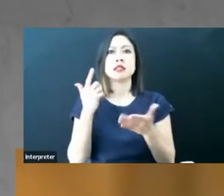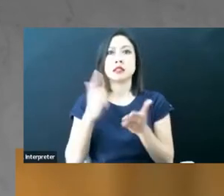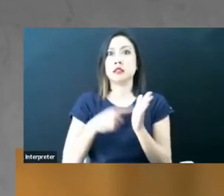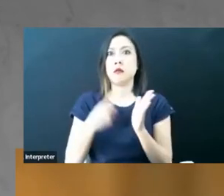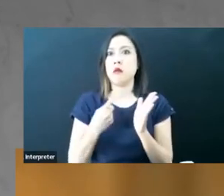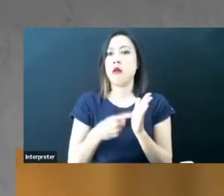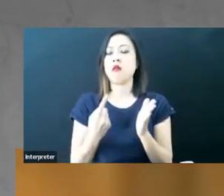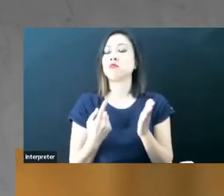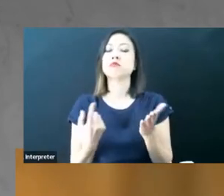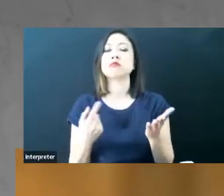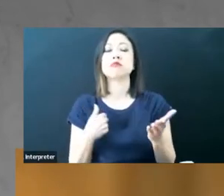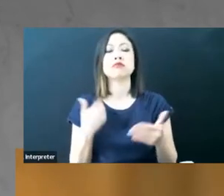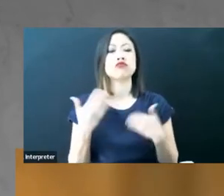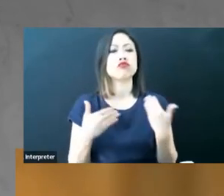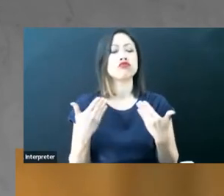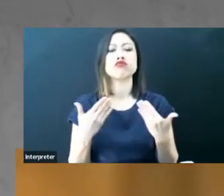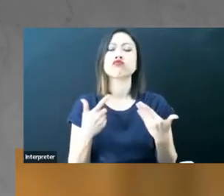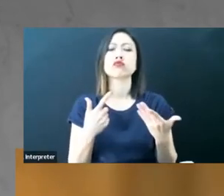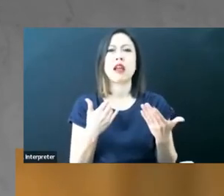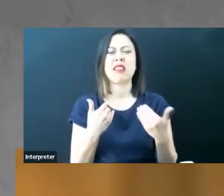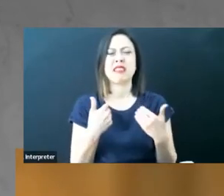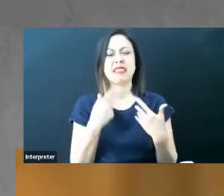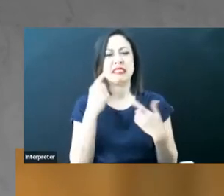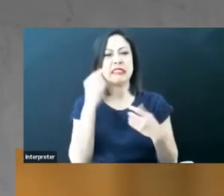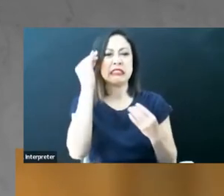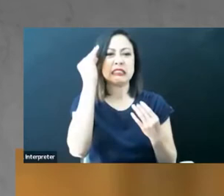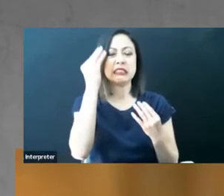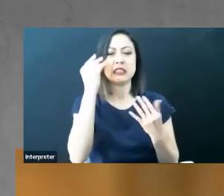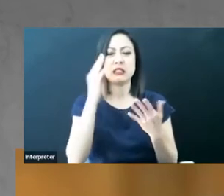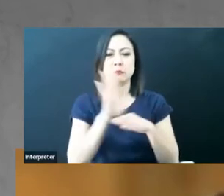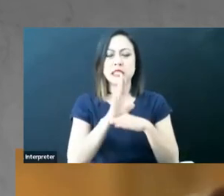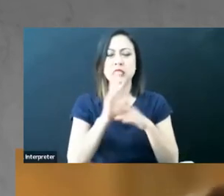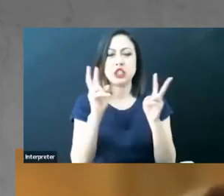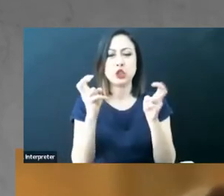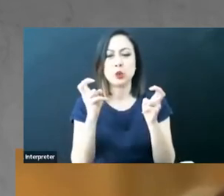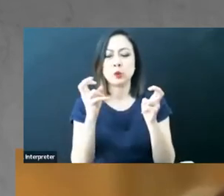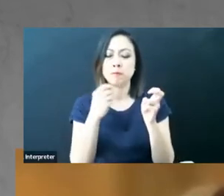with a question, an issue, a substantive business issue, it was great